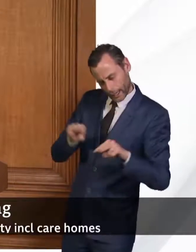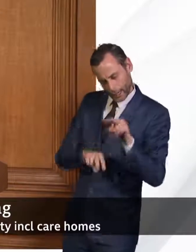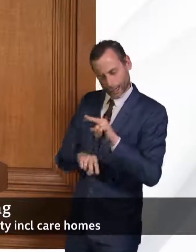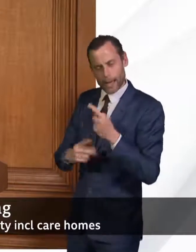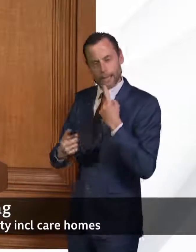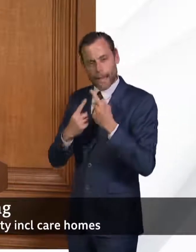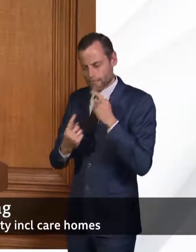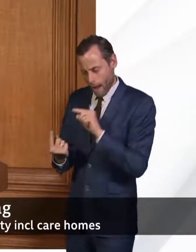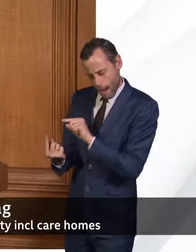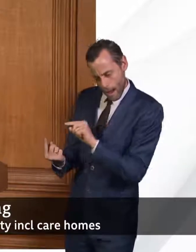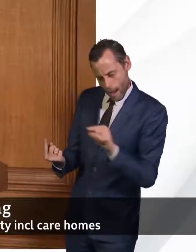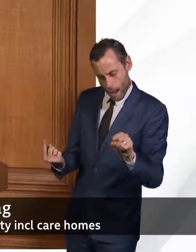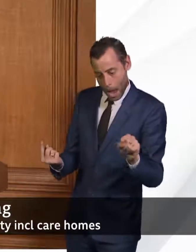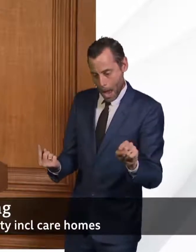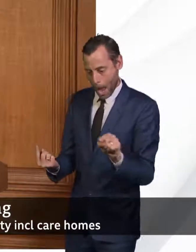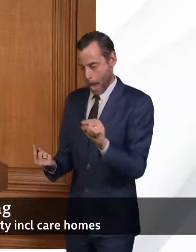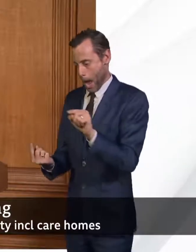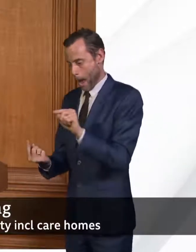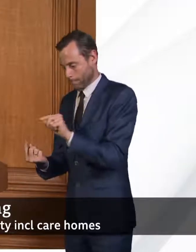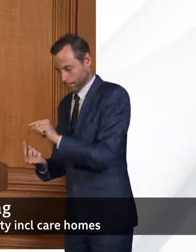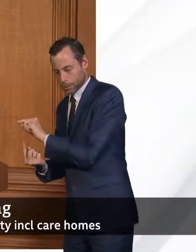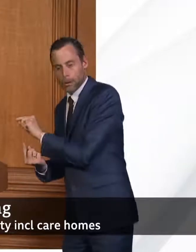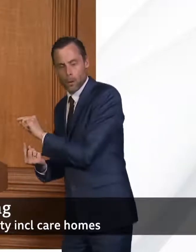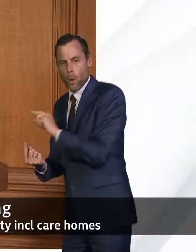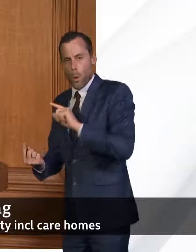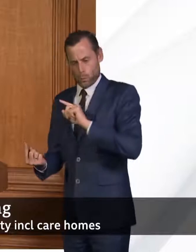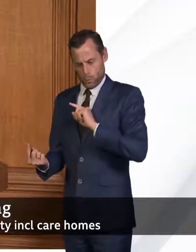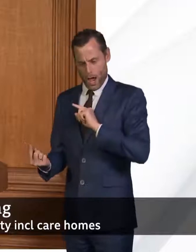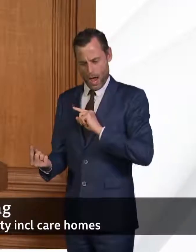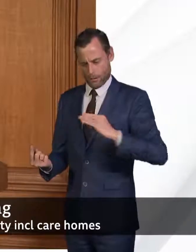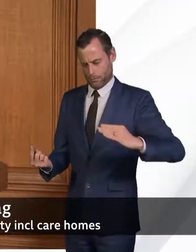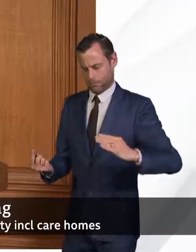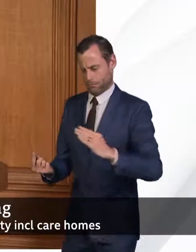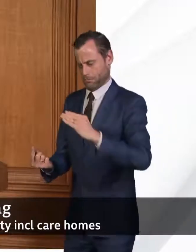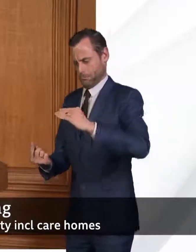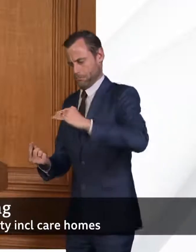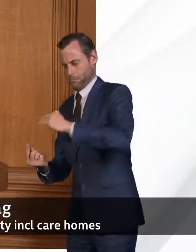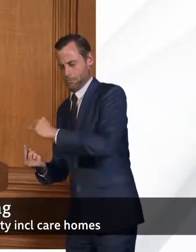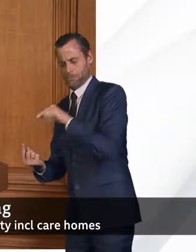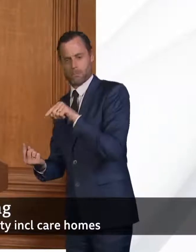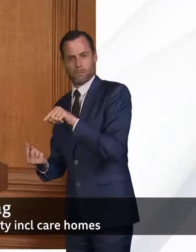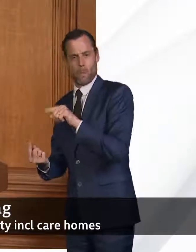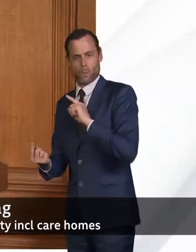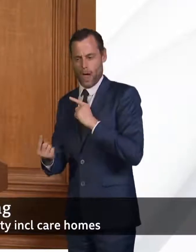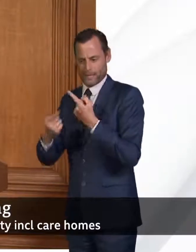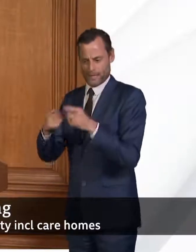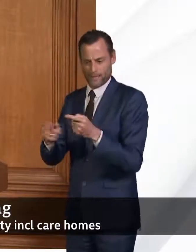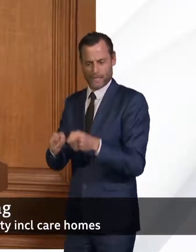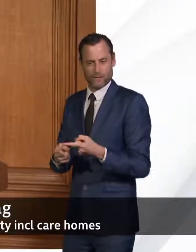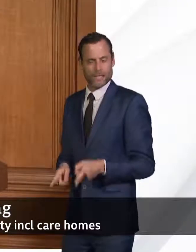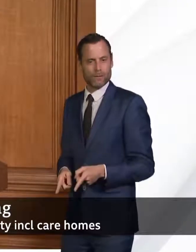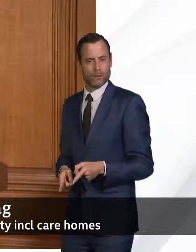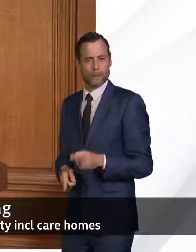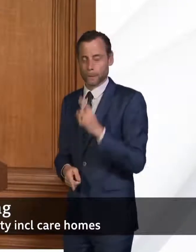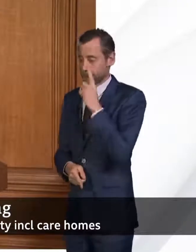places where we might be able to see that signal to see if they can find anything to explain why that should be so. If there is an effect, it's quite small,